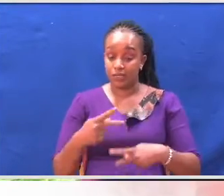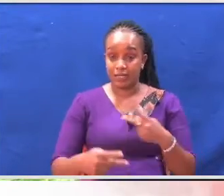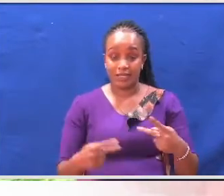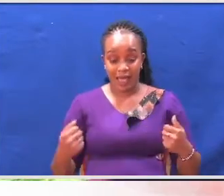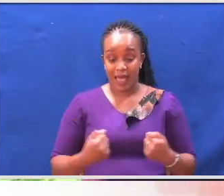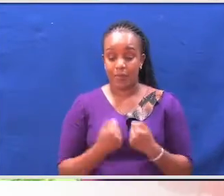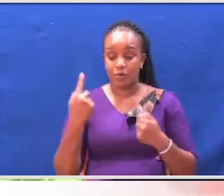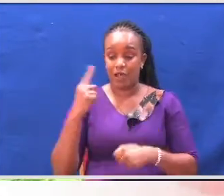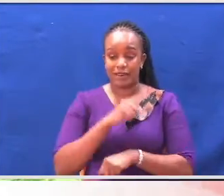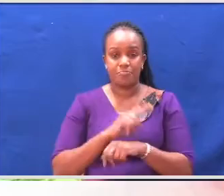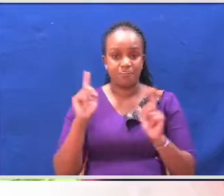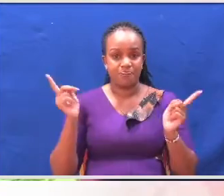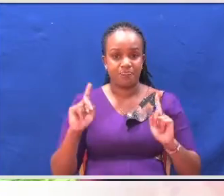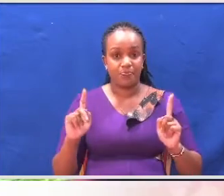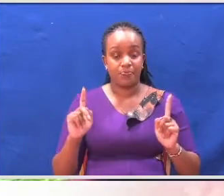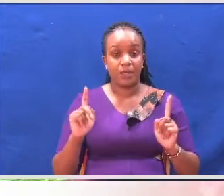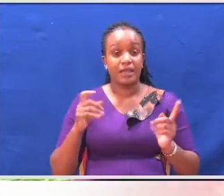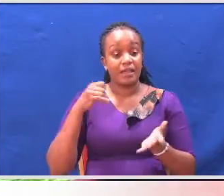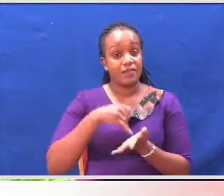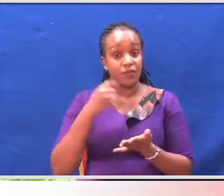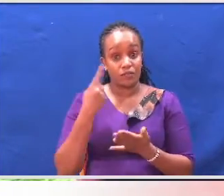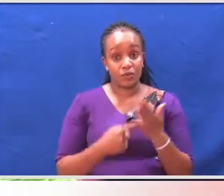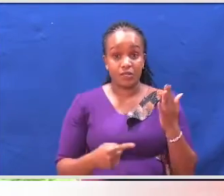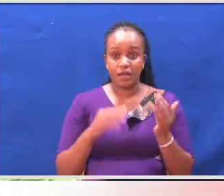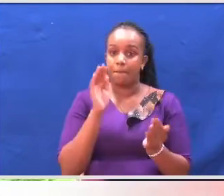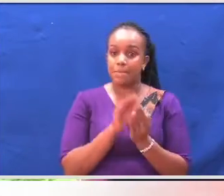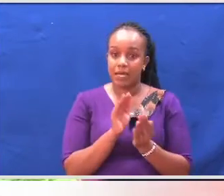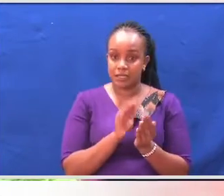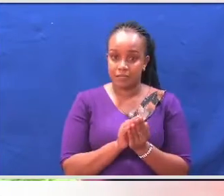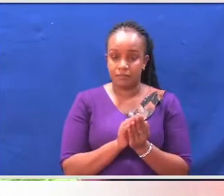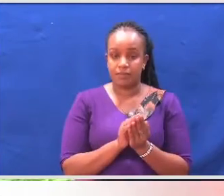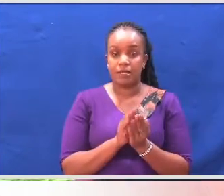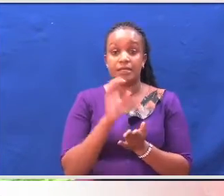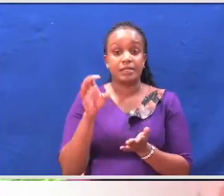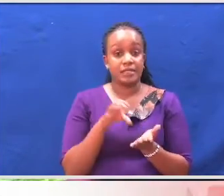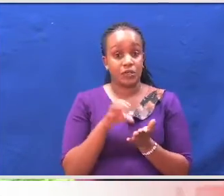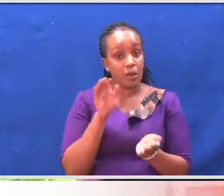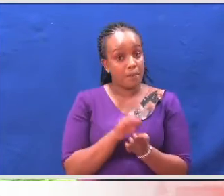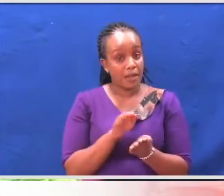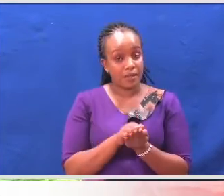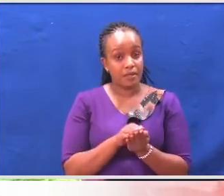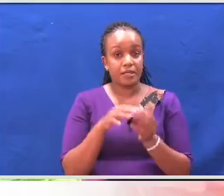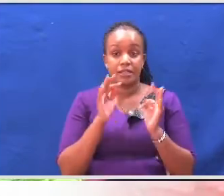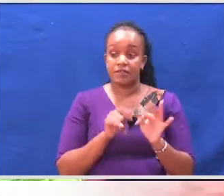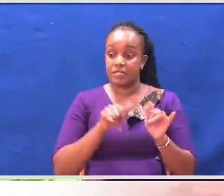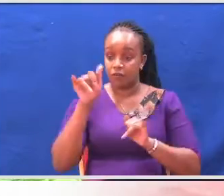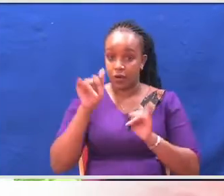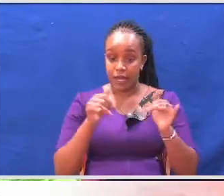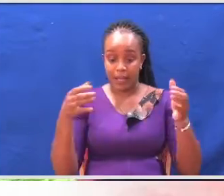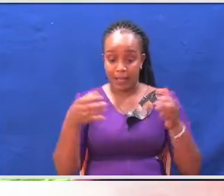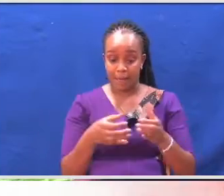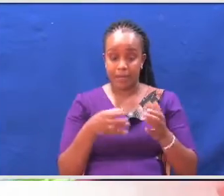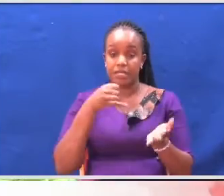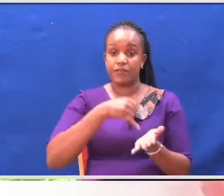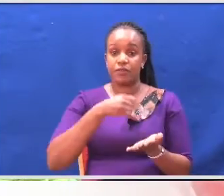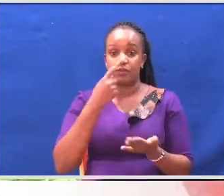day. It involves the banks, it involves the central bank. If it is a foreign company, it